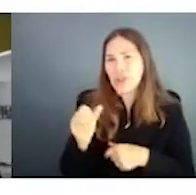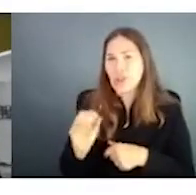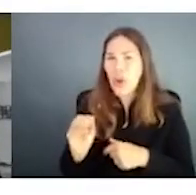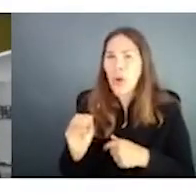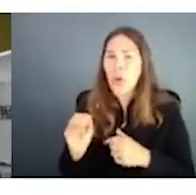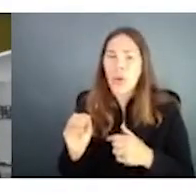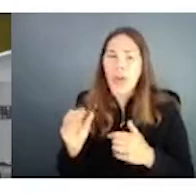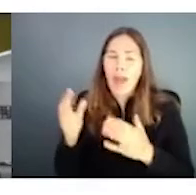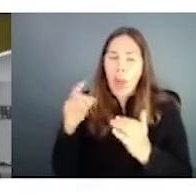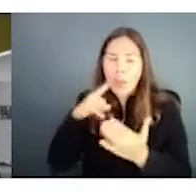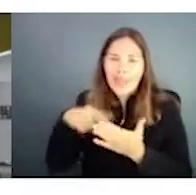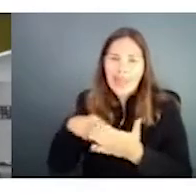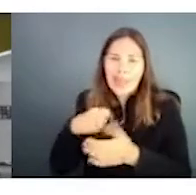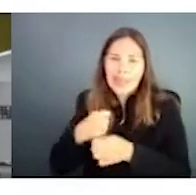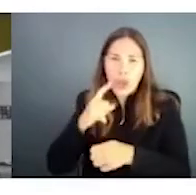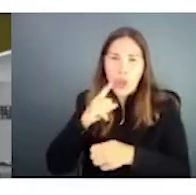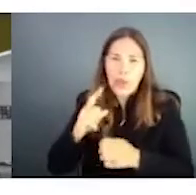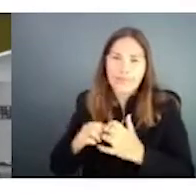implement that.